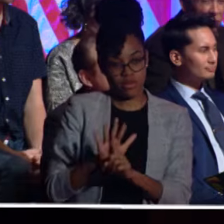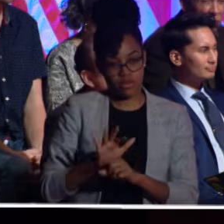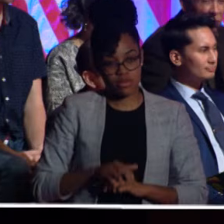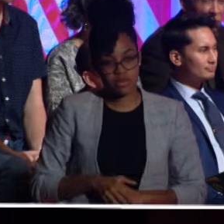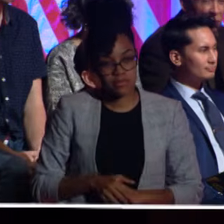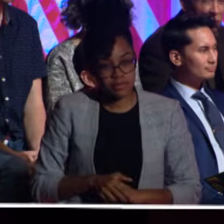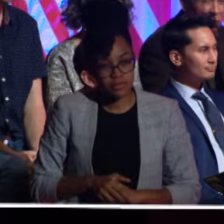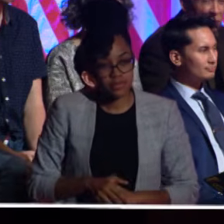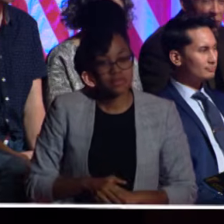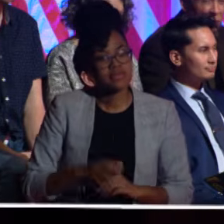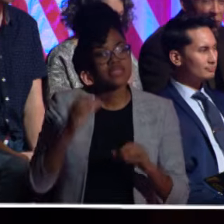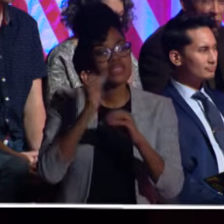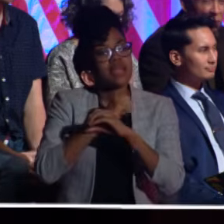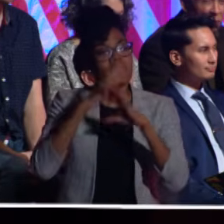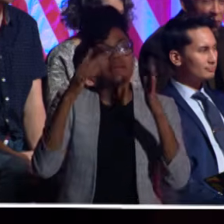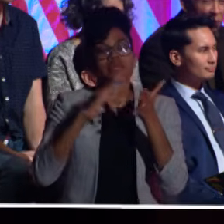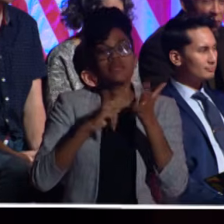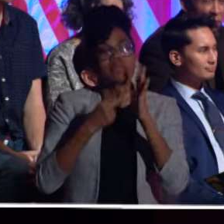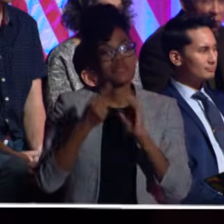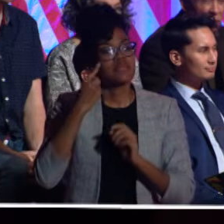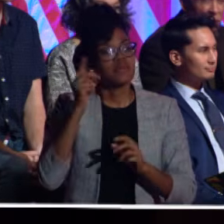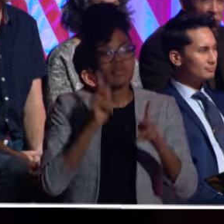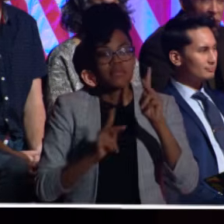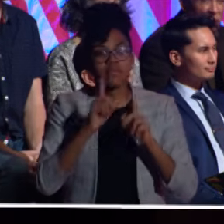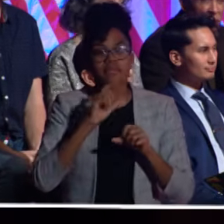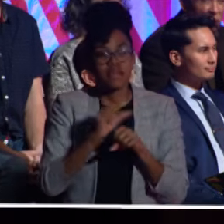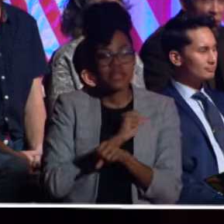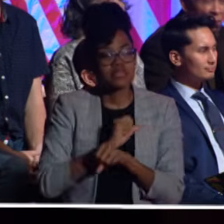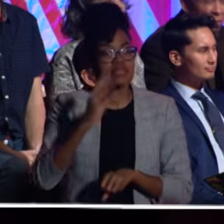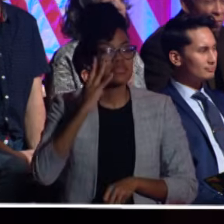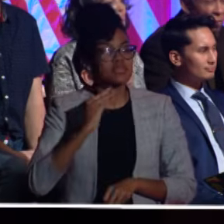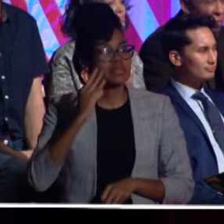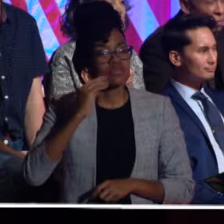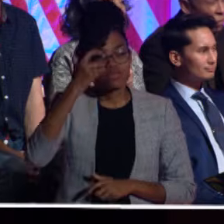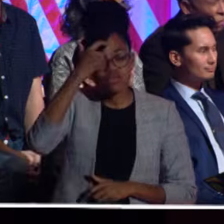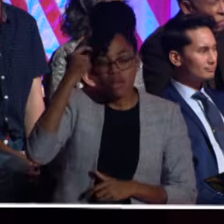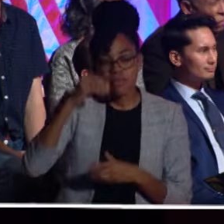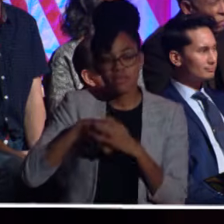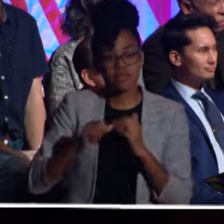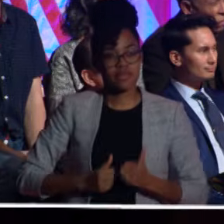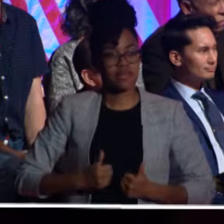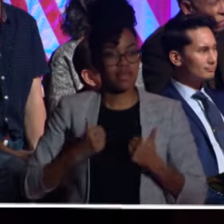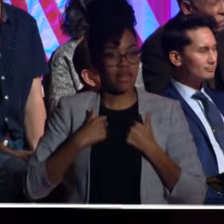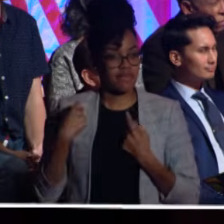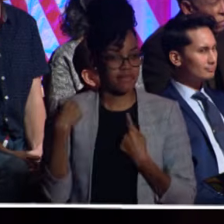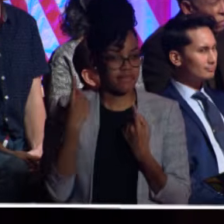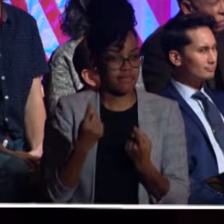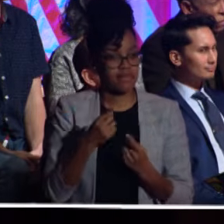that actually means for people who have experienced significant trauma in their life.